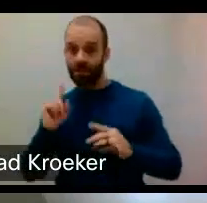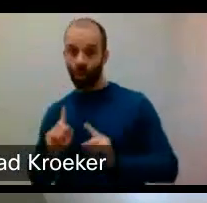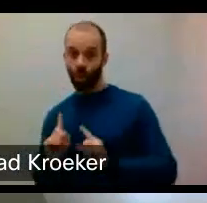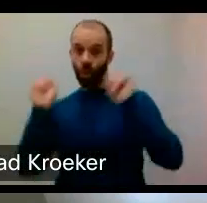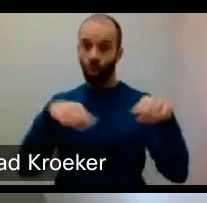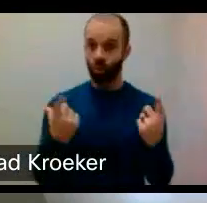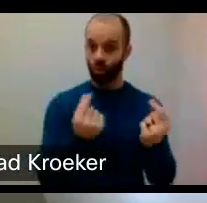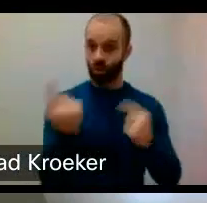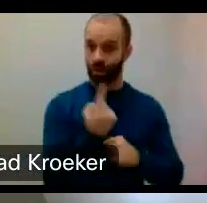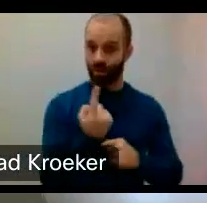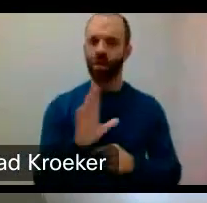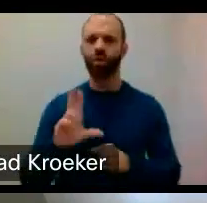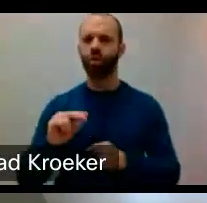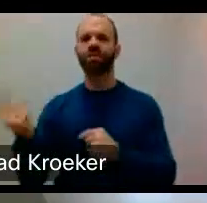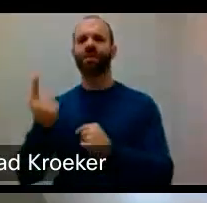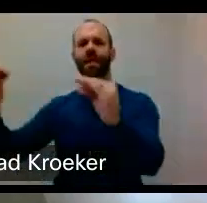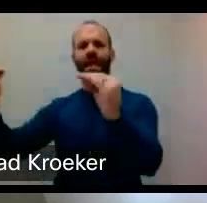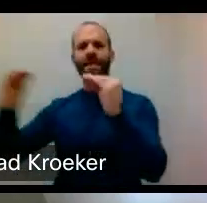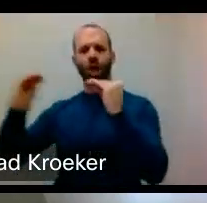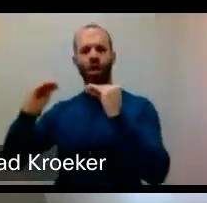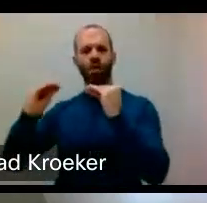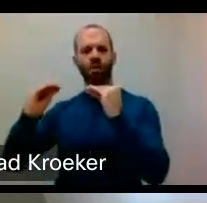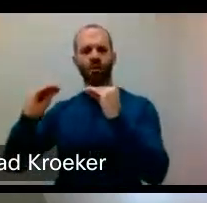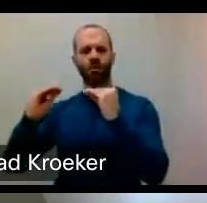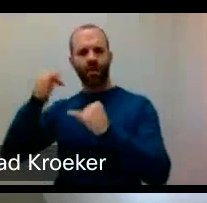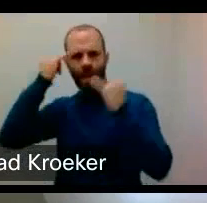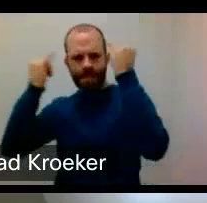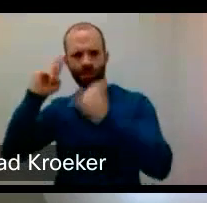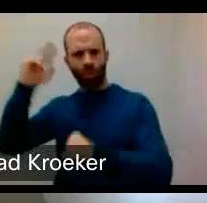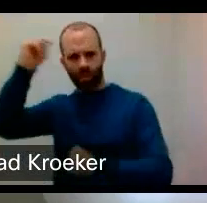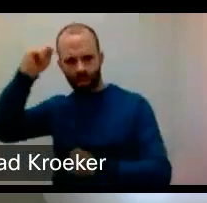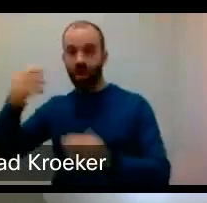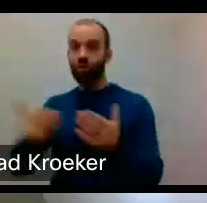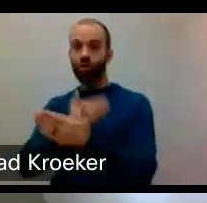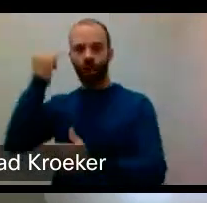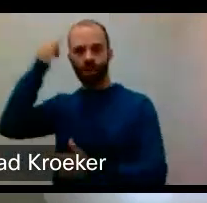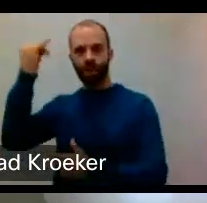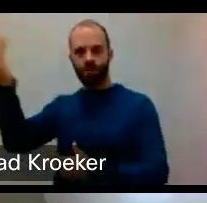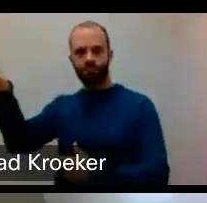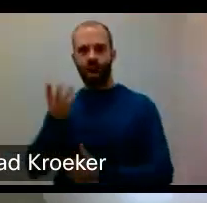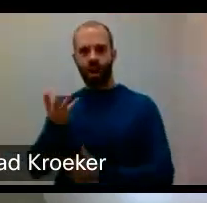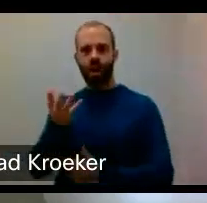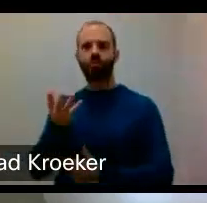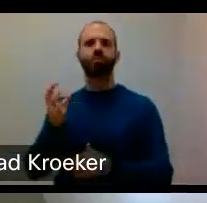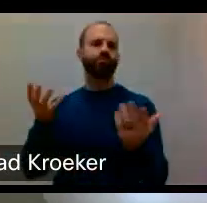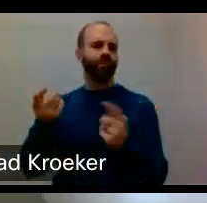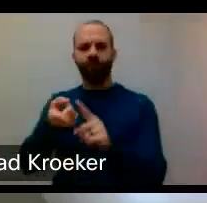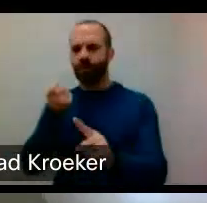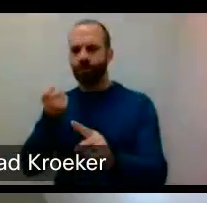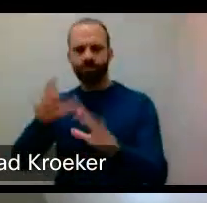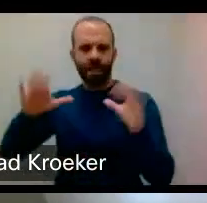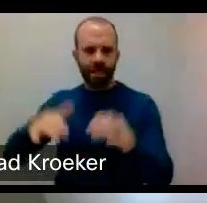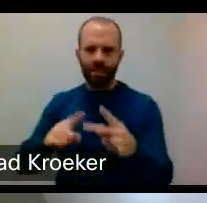was taught to you. So this could be a new idea in class or an idea from a textbook, a theory